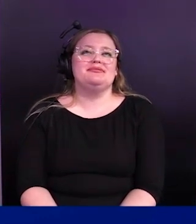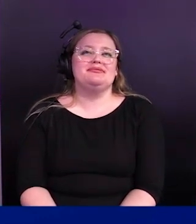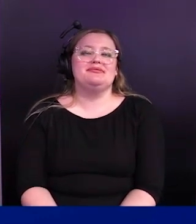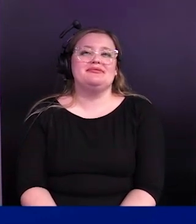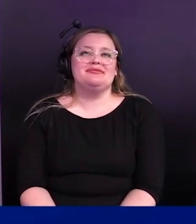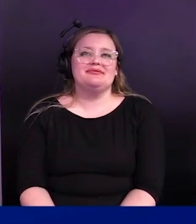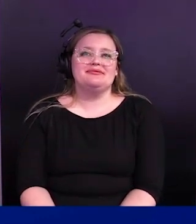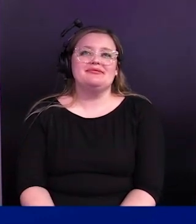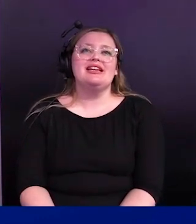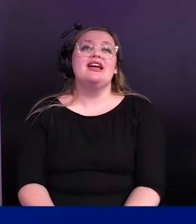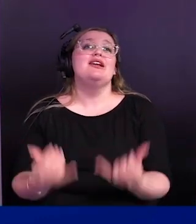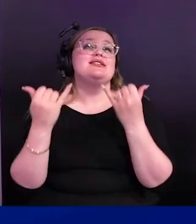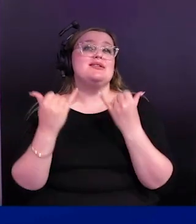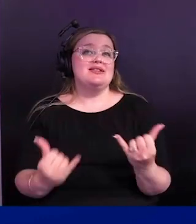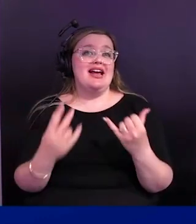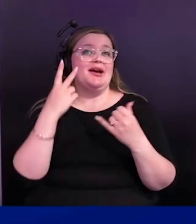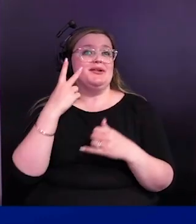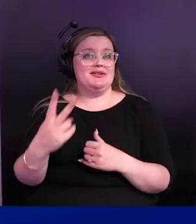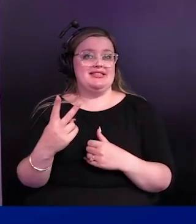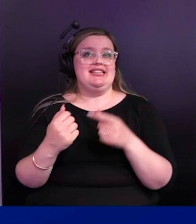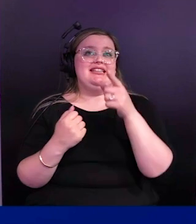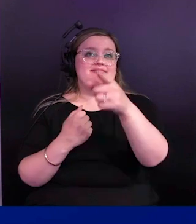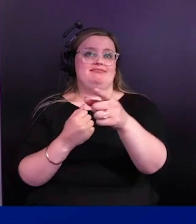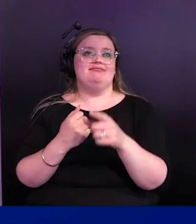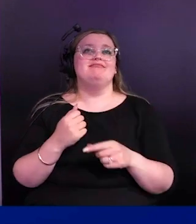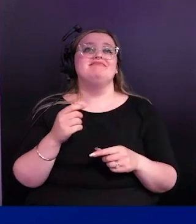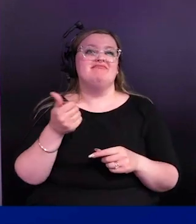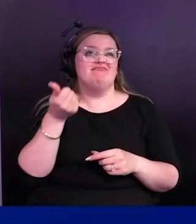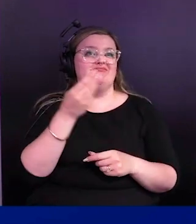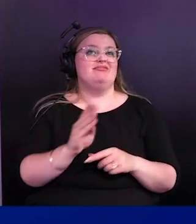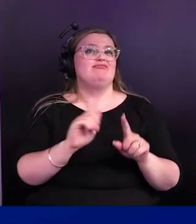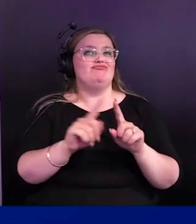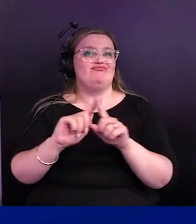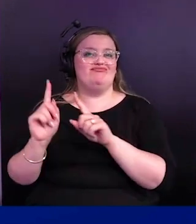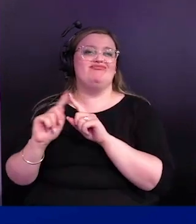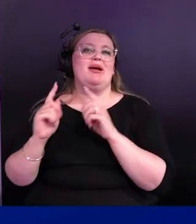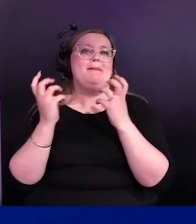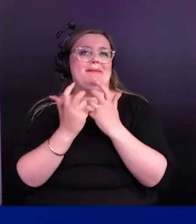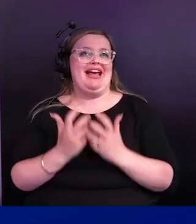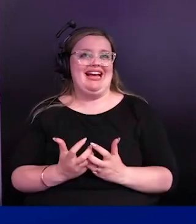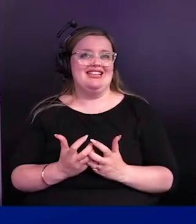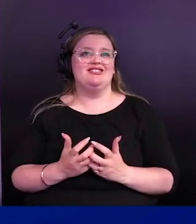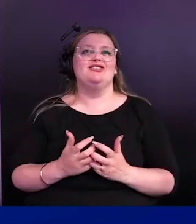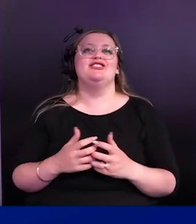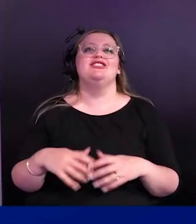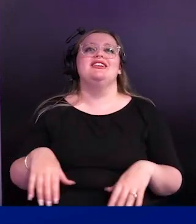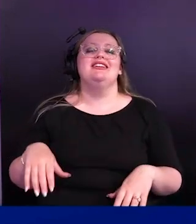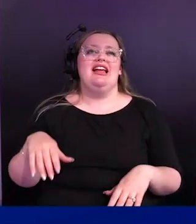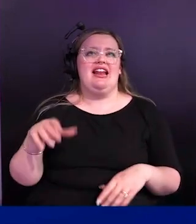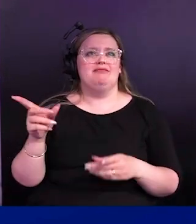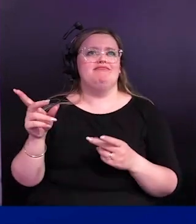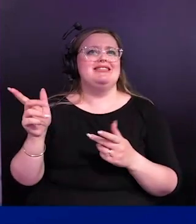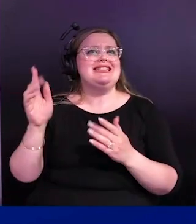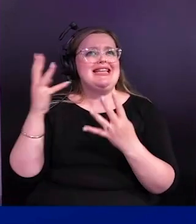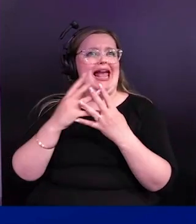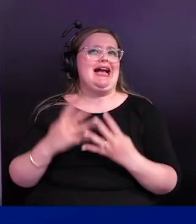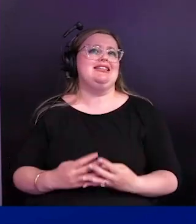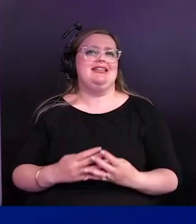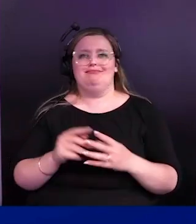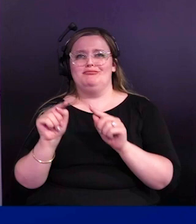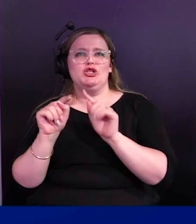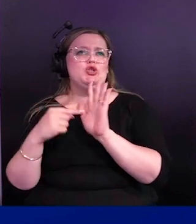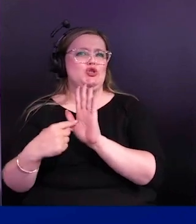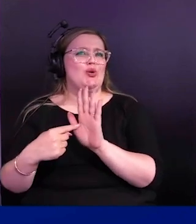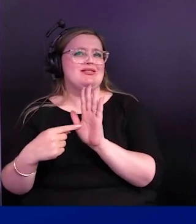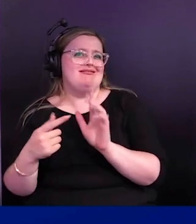So now you see there are 14 records matched, and it scans 649 MB in 3.6 seconds. And the query